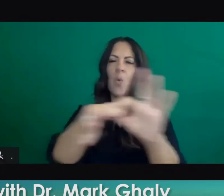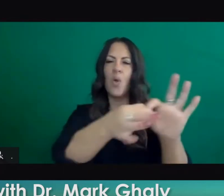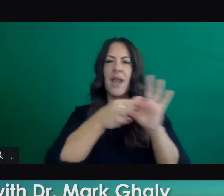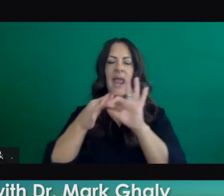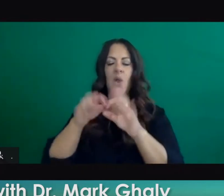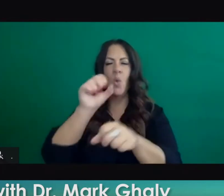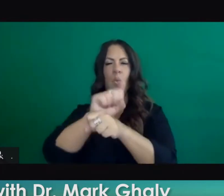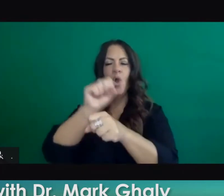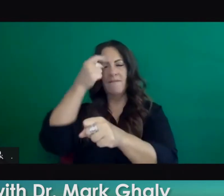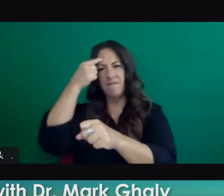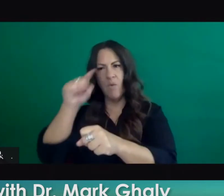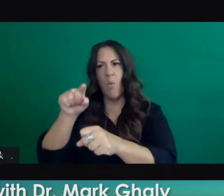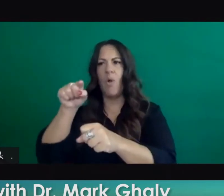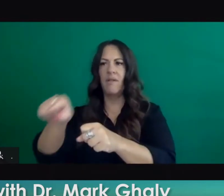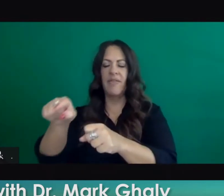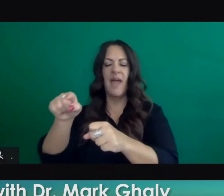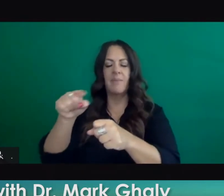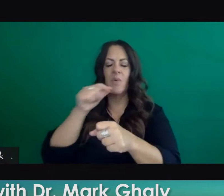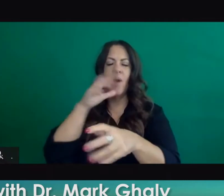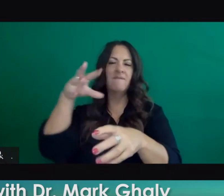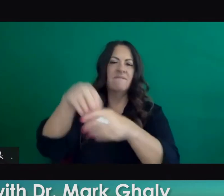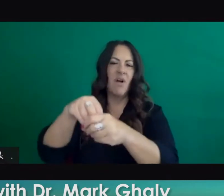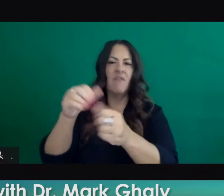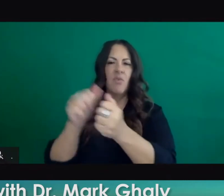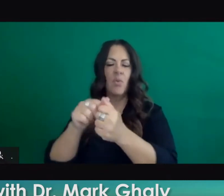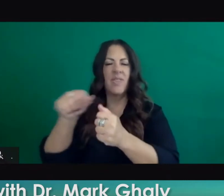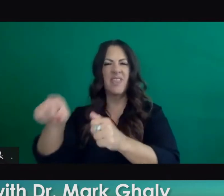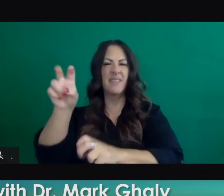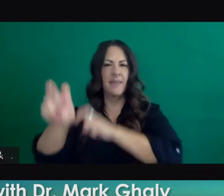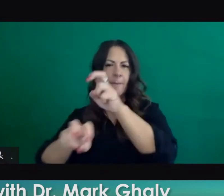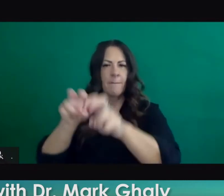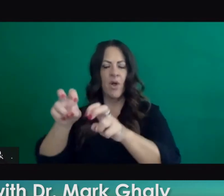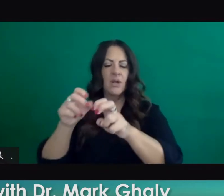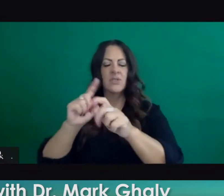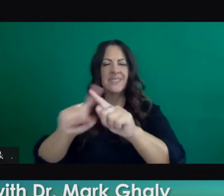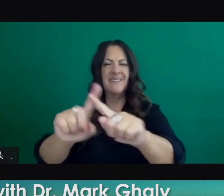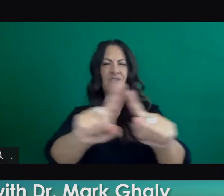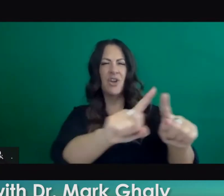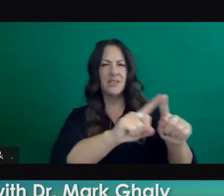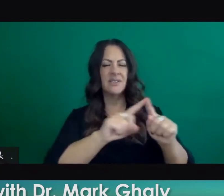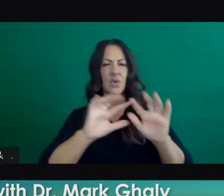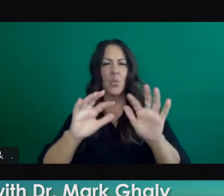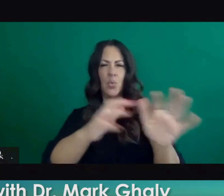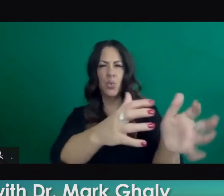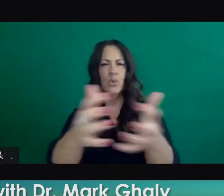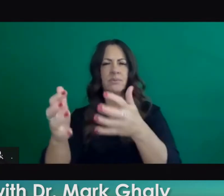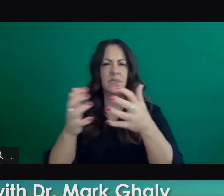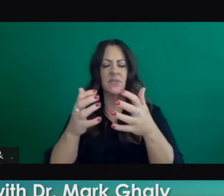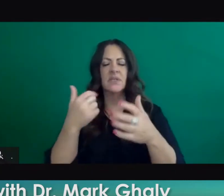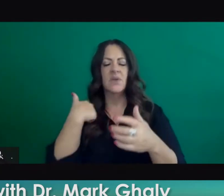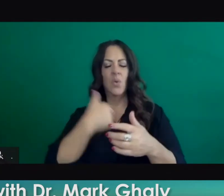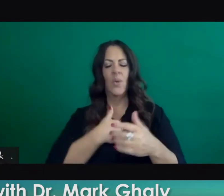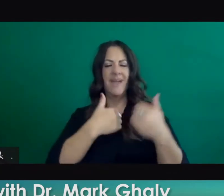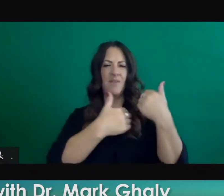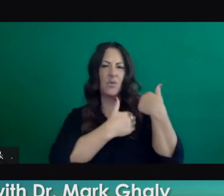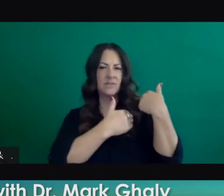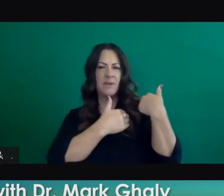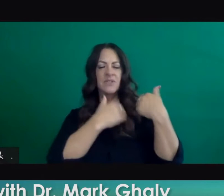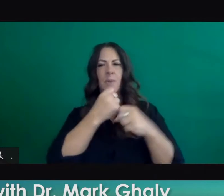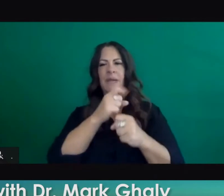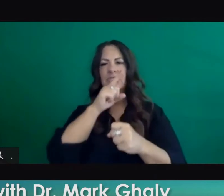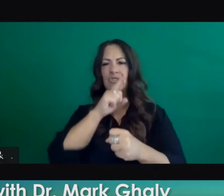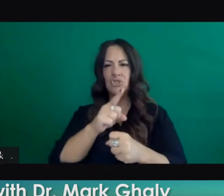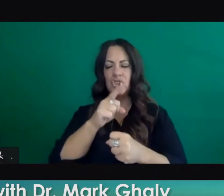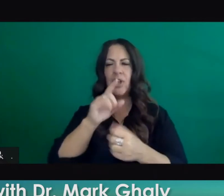others who both have a stake in what happens with this guidance, but also have a responsibility to reduce